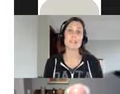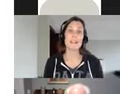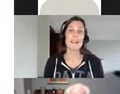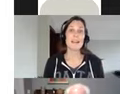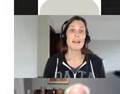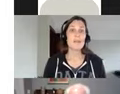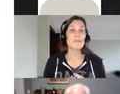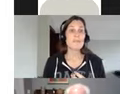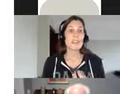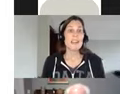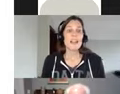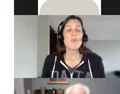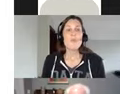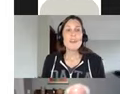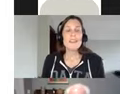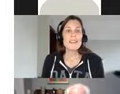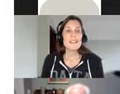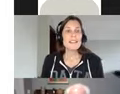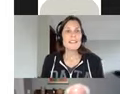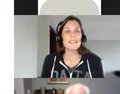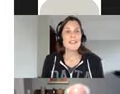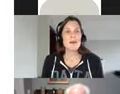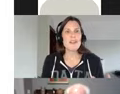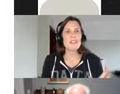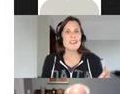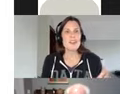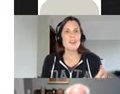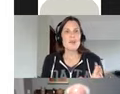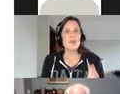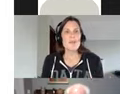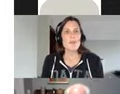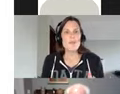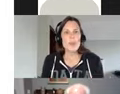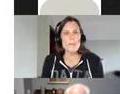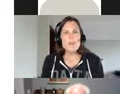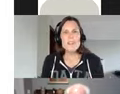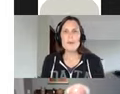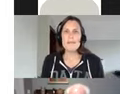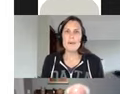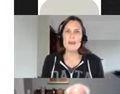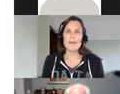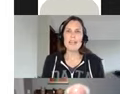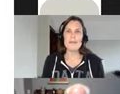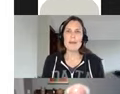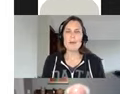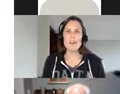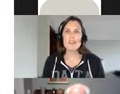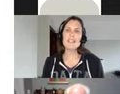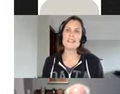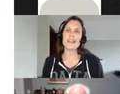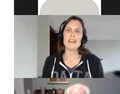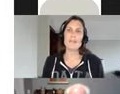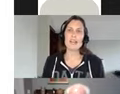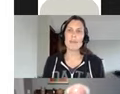this. And one of the things to think about is, the most important point about making a map, when